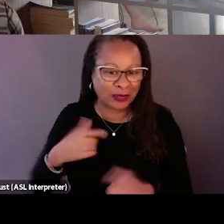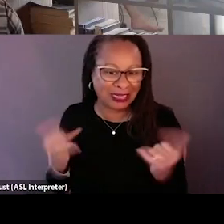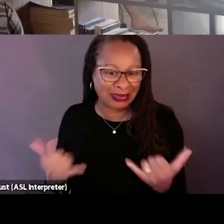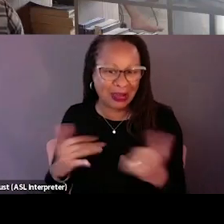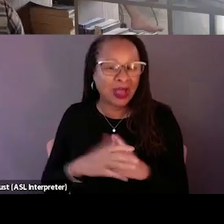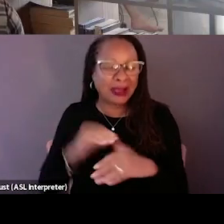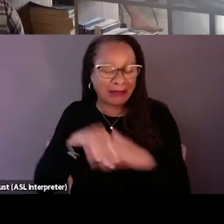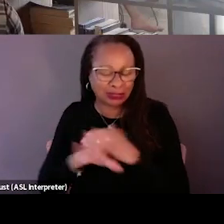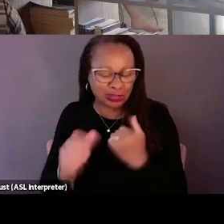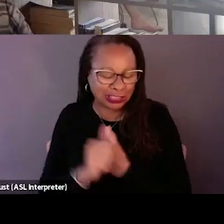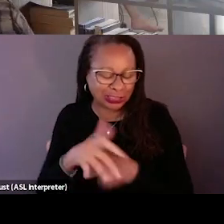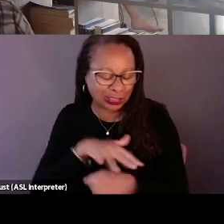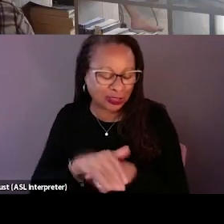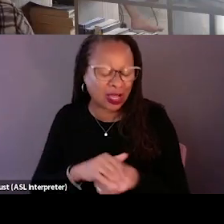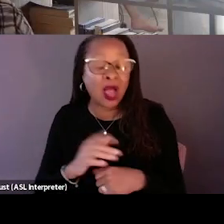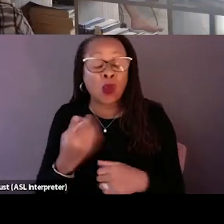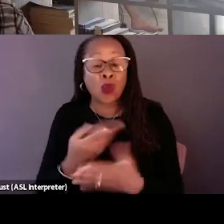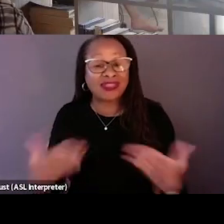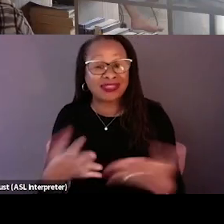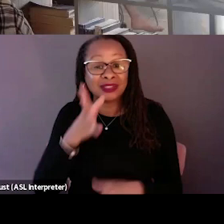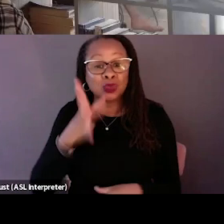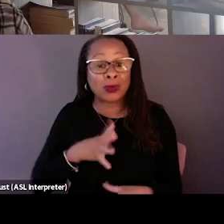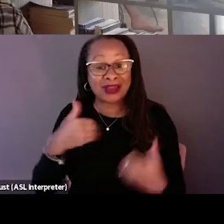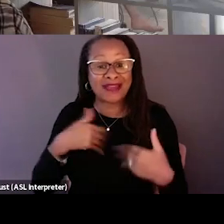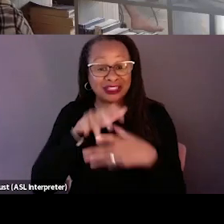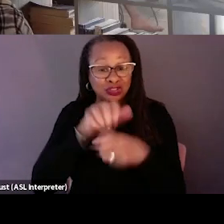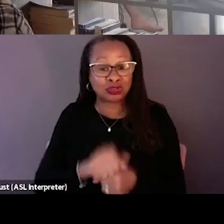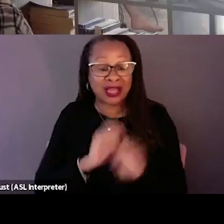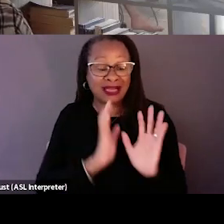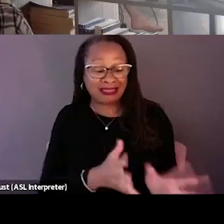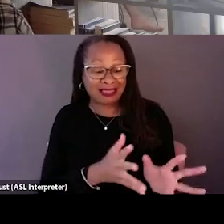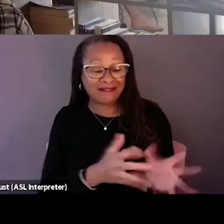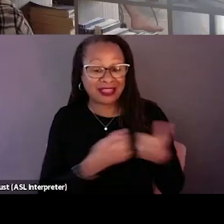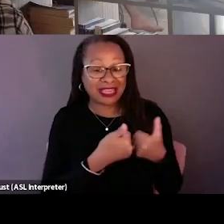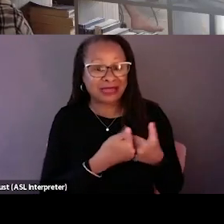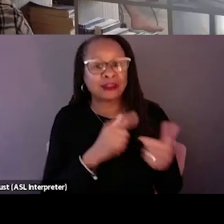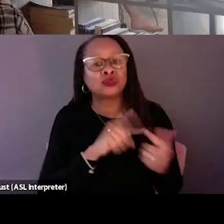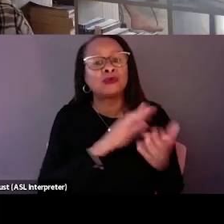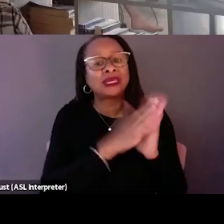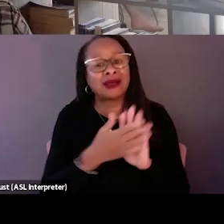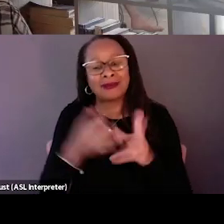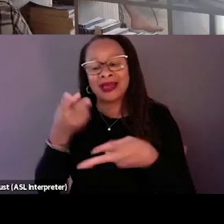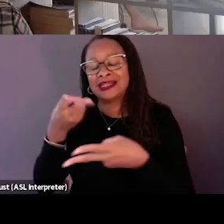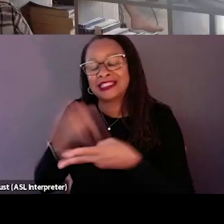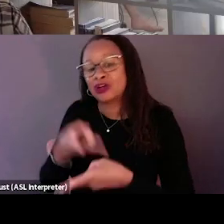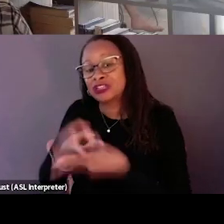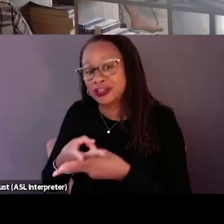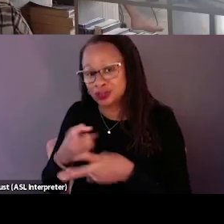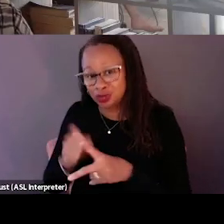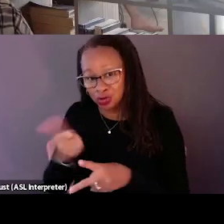thing is that women have traditionally left their games to be caretakers, and so